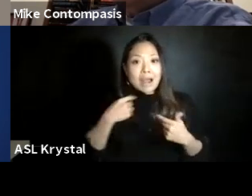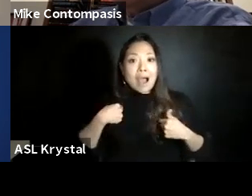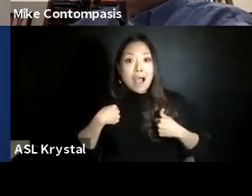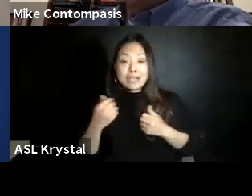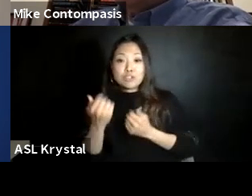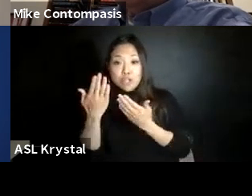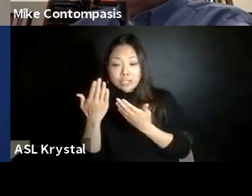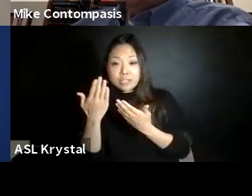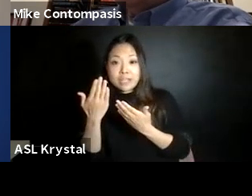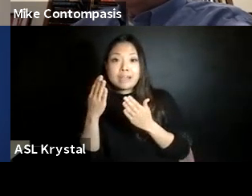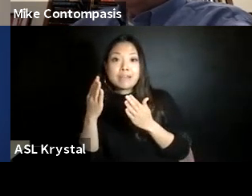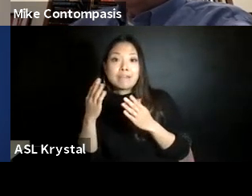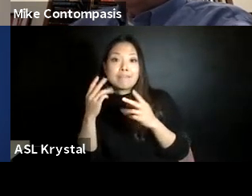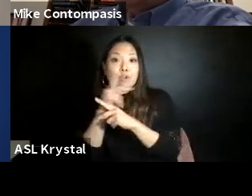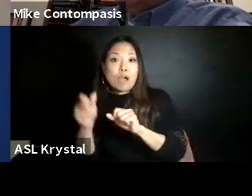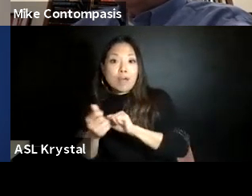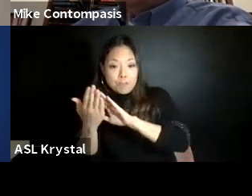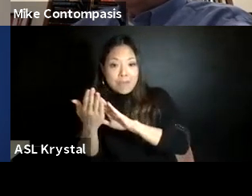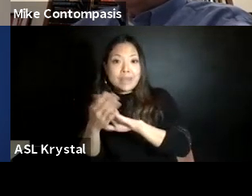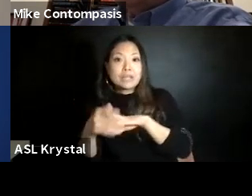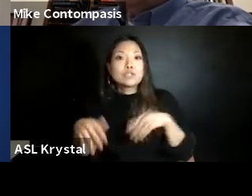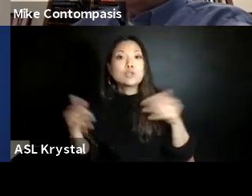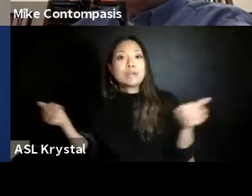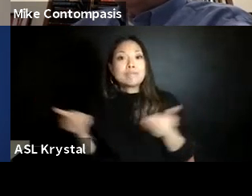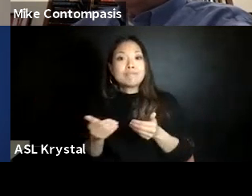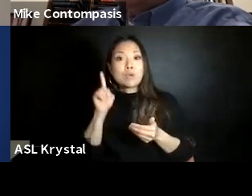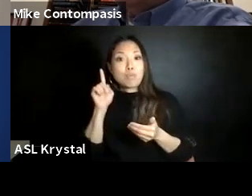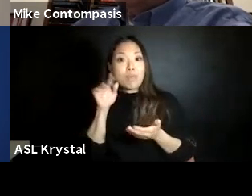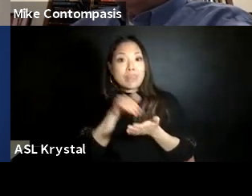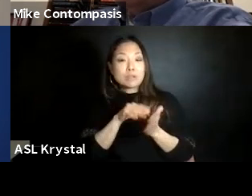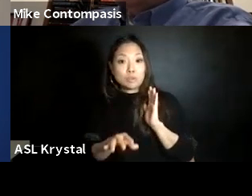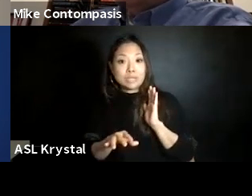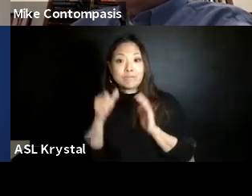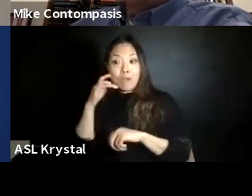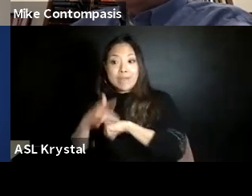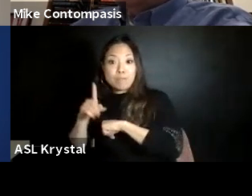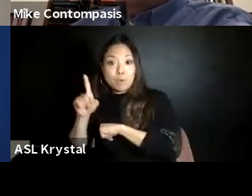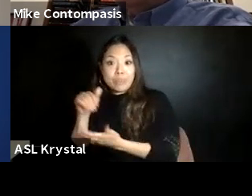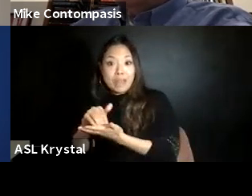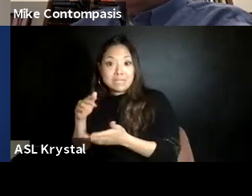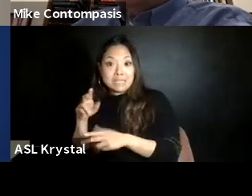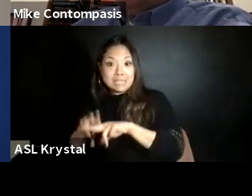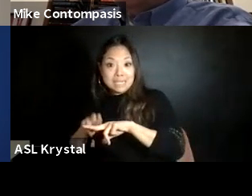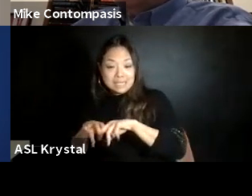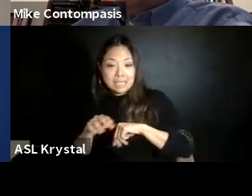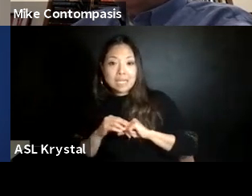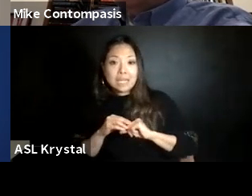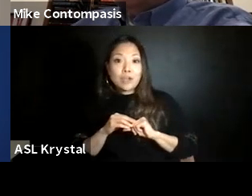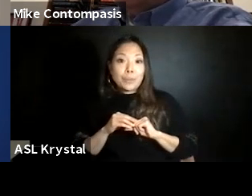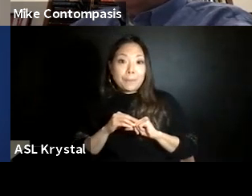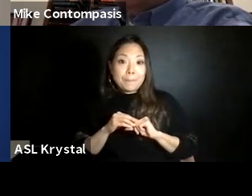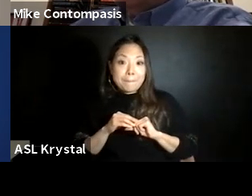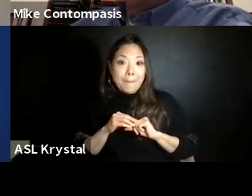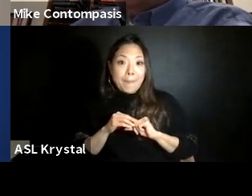to invite the 1,000 students for exam school seats. Mm-hmm. I would be open to a conversation around how